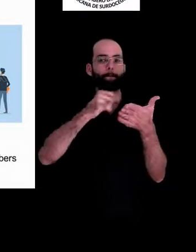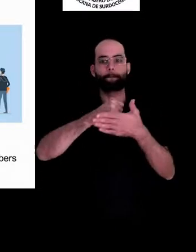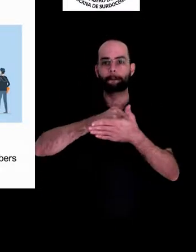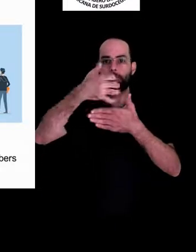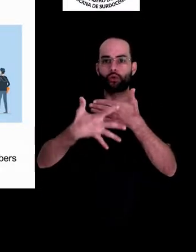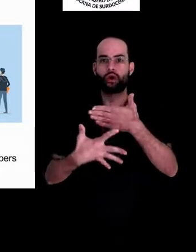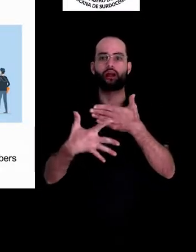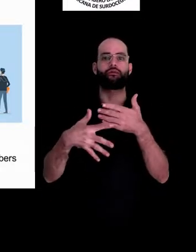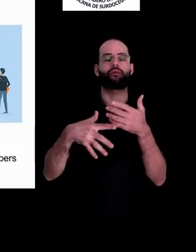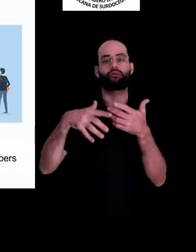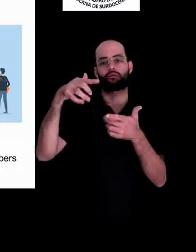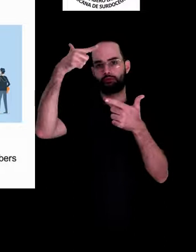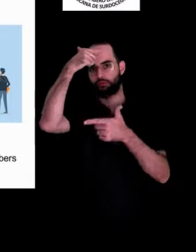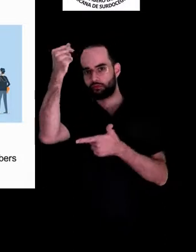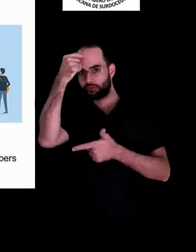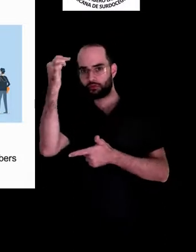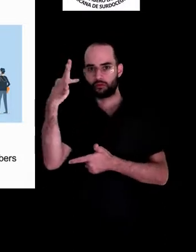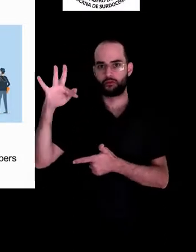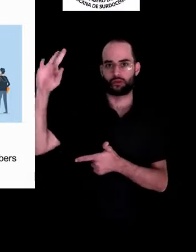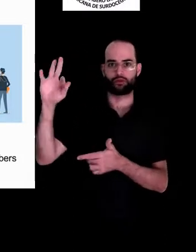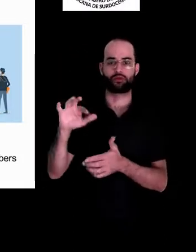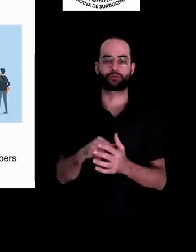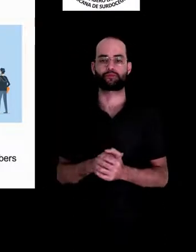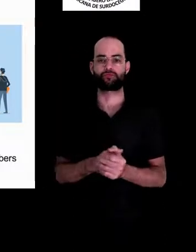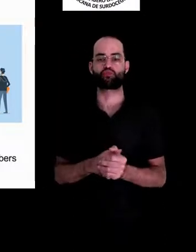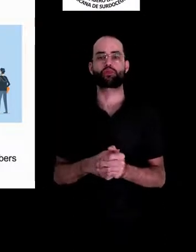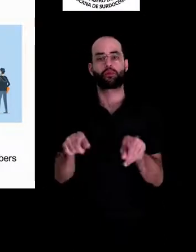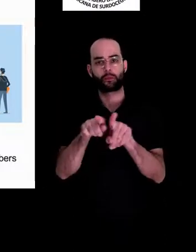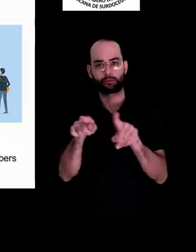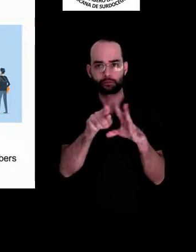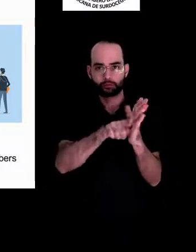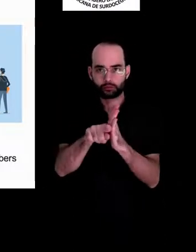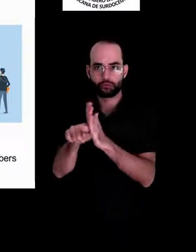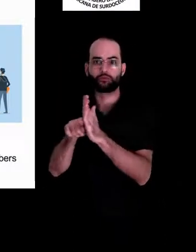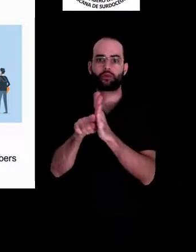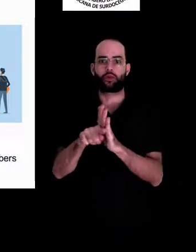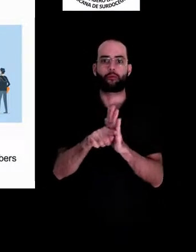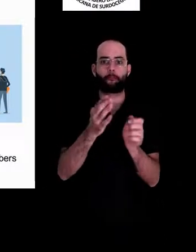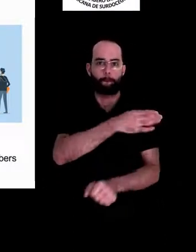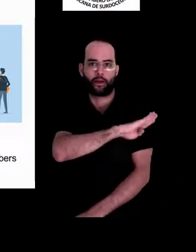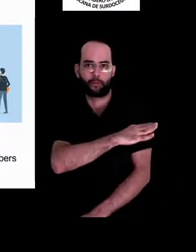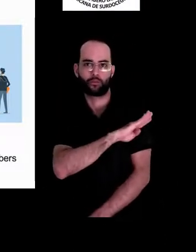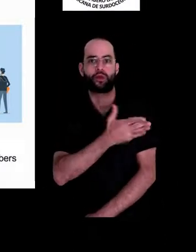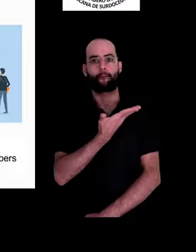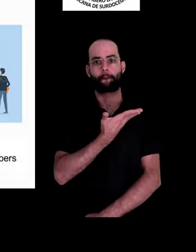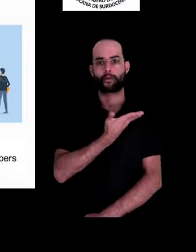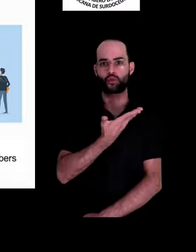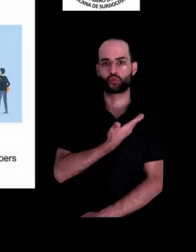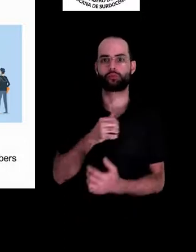Below is a plus sign in blue. A line below in red ink centered is written.